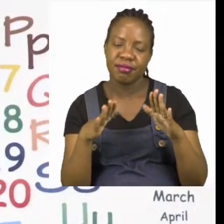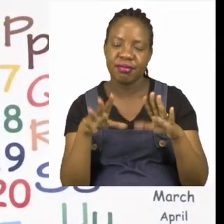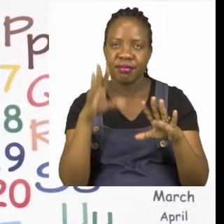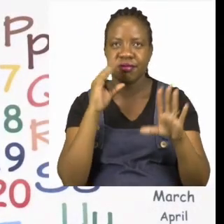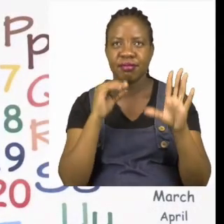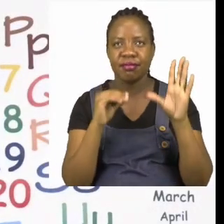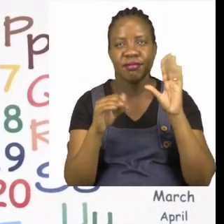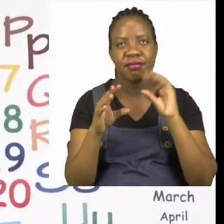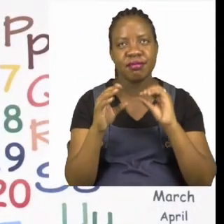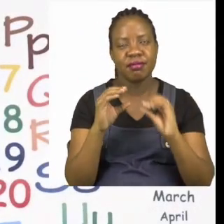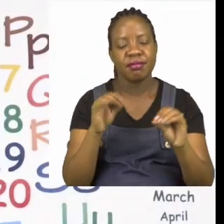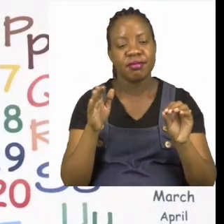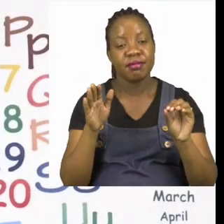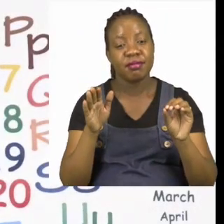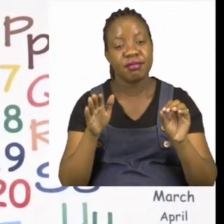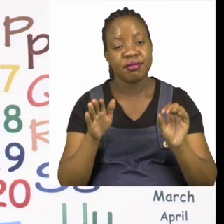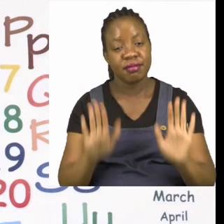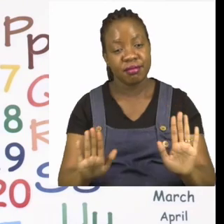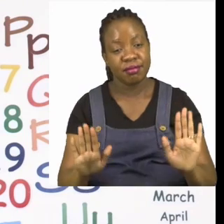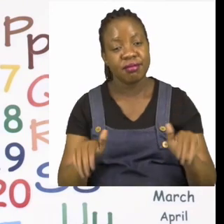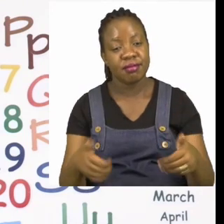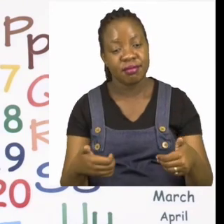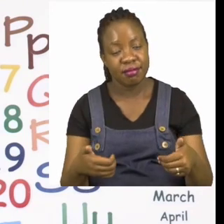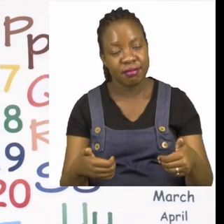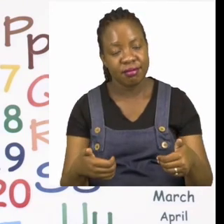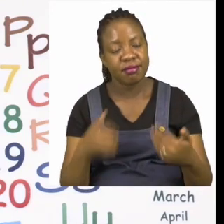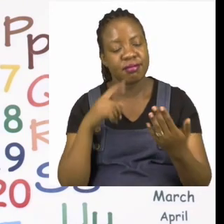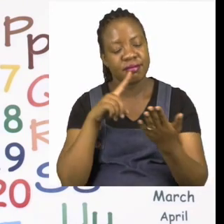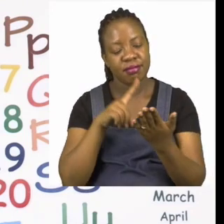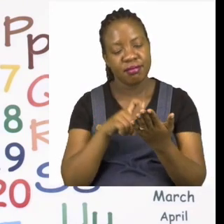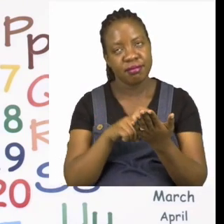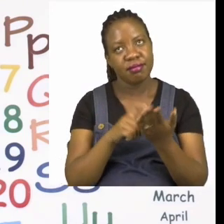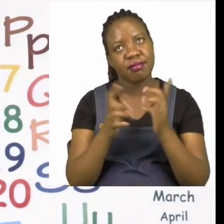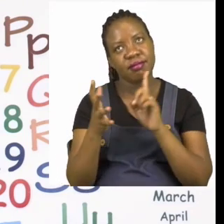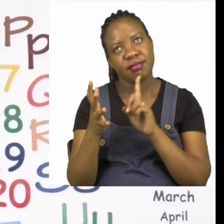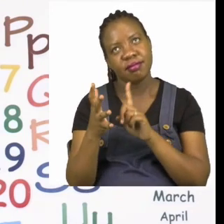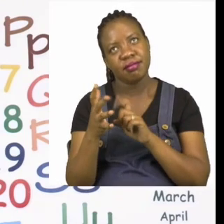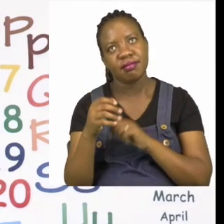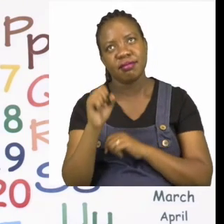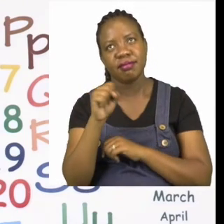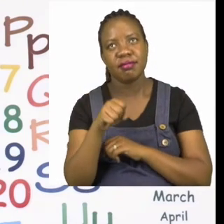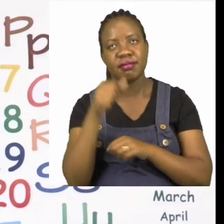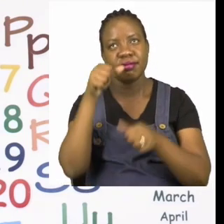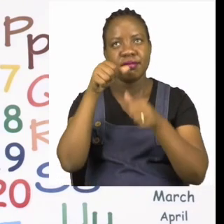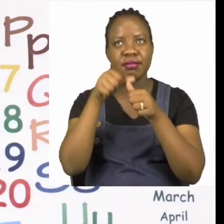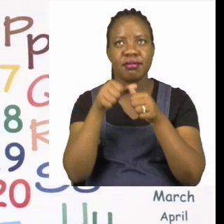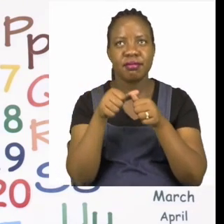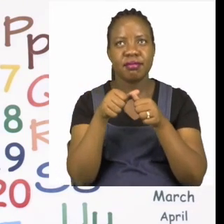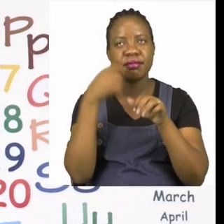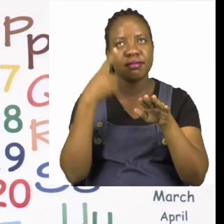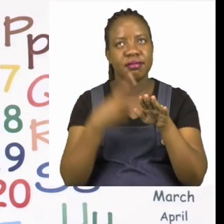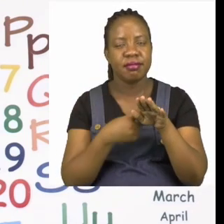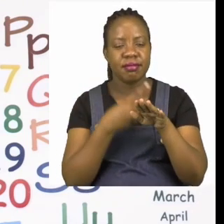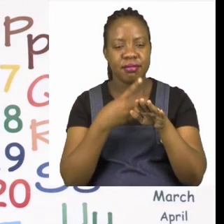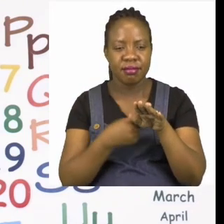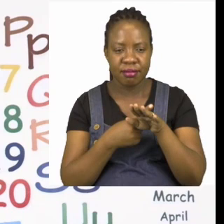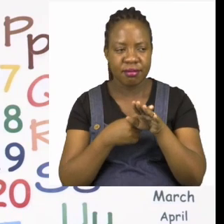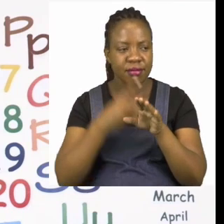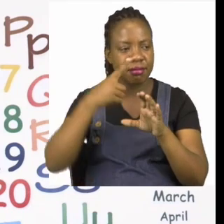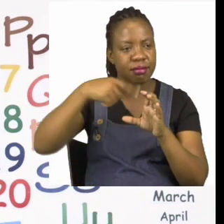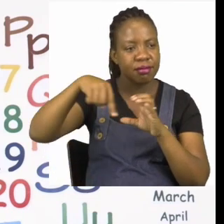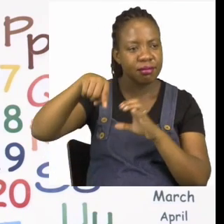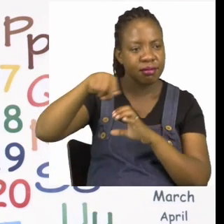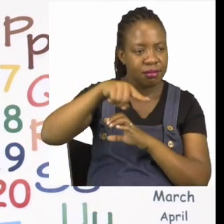lessons, boys and girls, we know that we need to sanitize. Now remember, every time you go out in public,